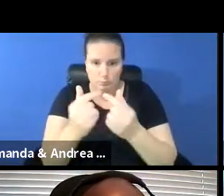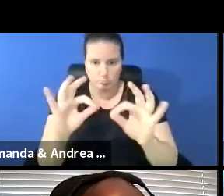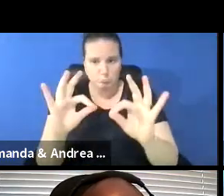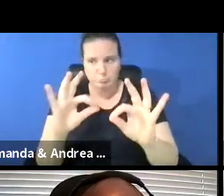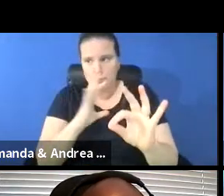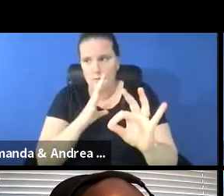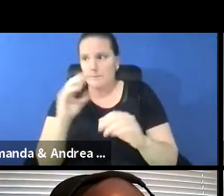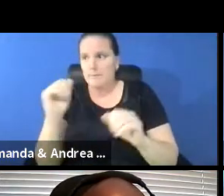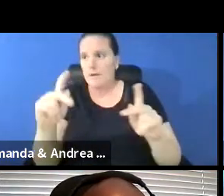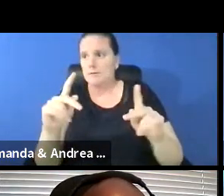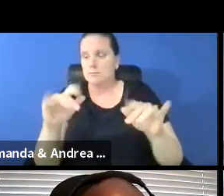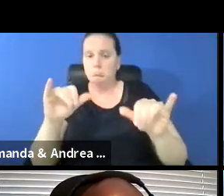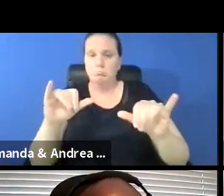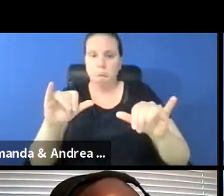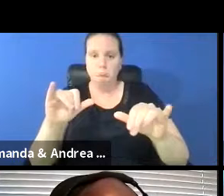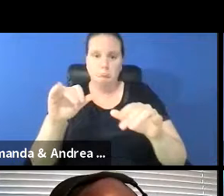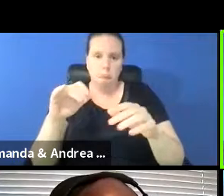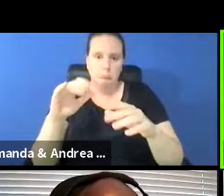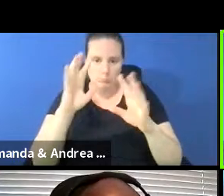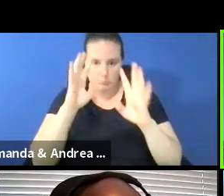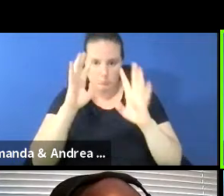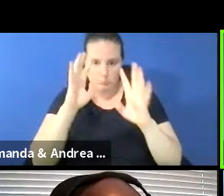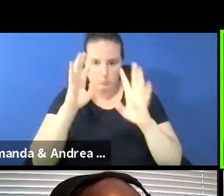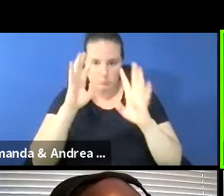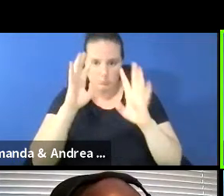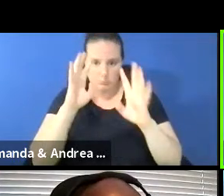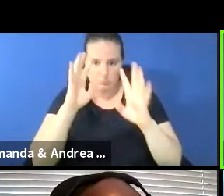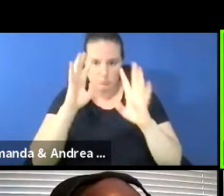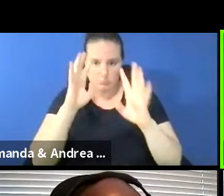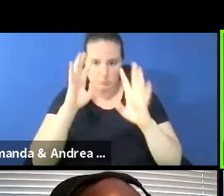All right. Recreating those now. Awesome.